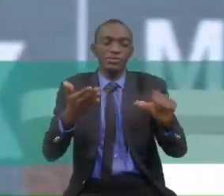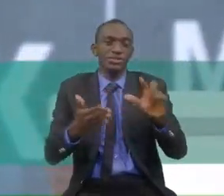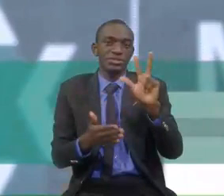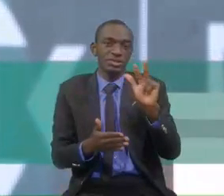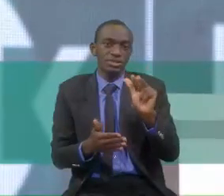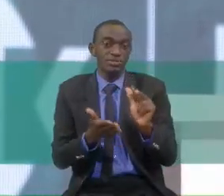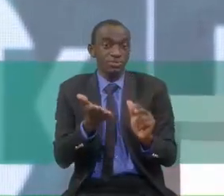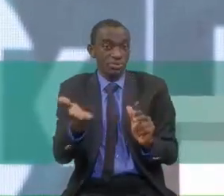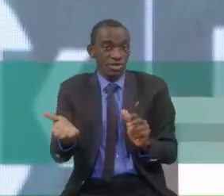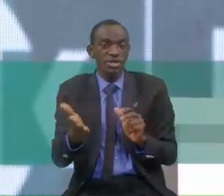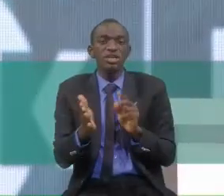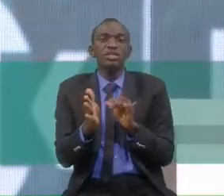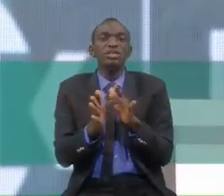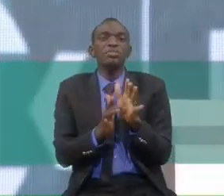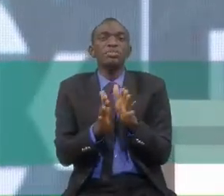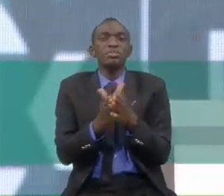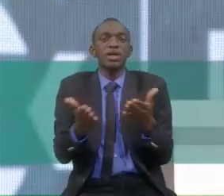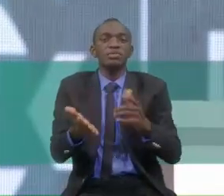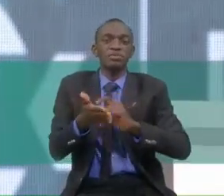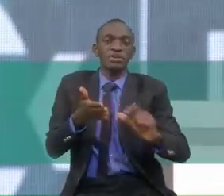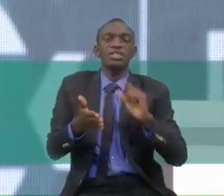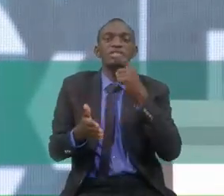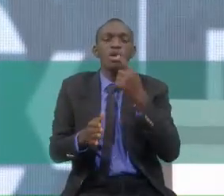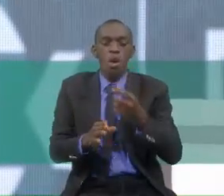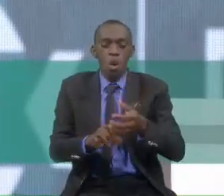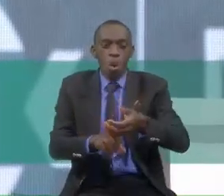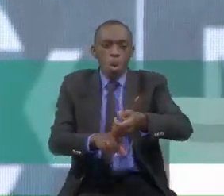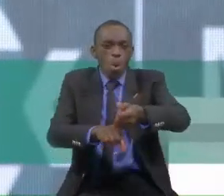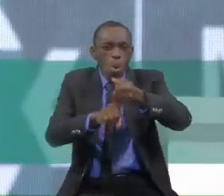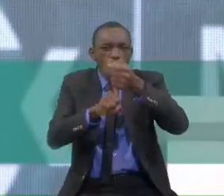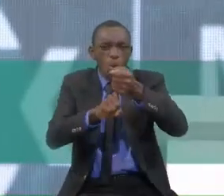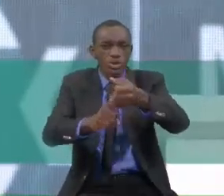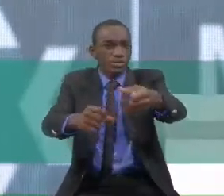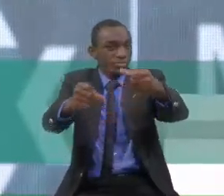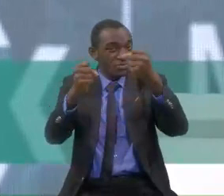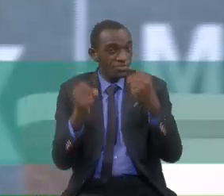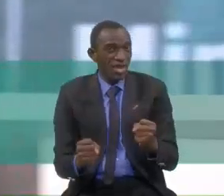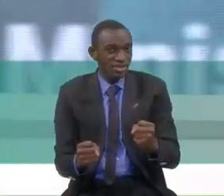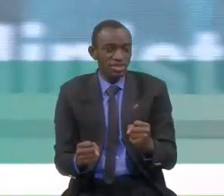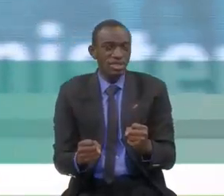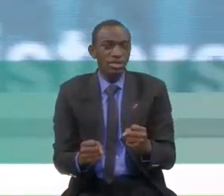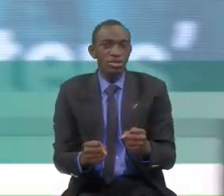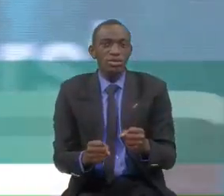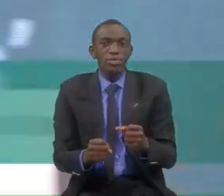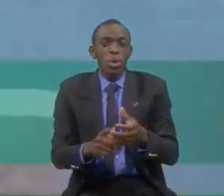says, hold fast the sound of hold fast the form